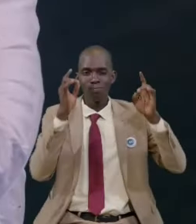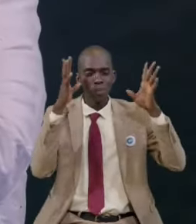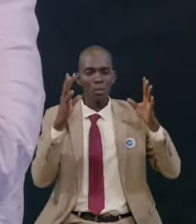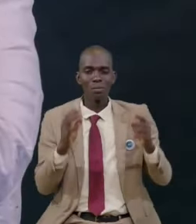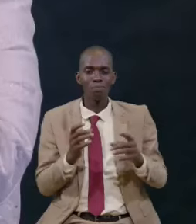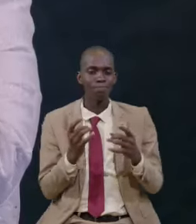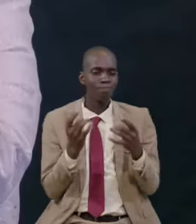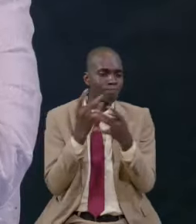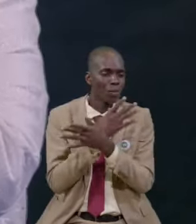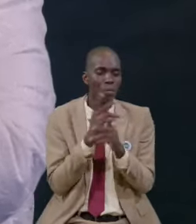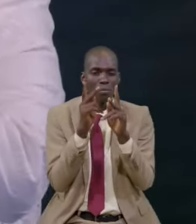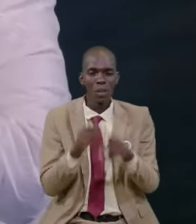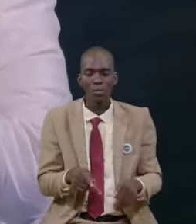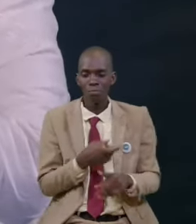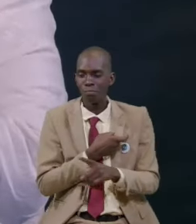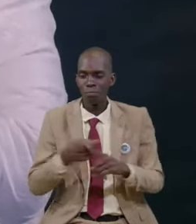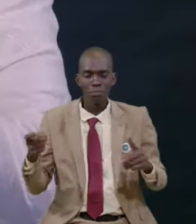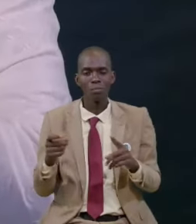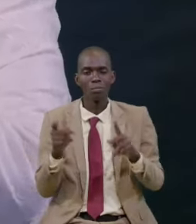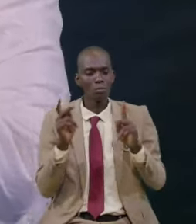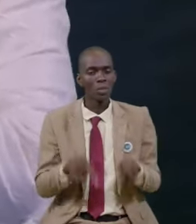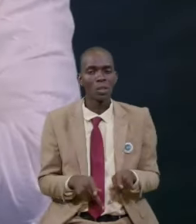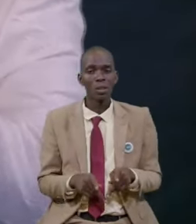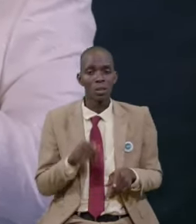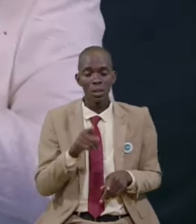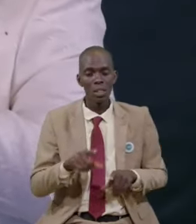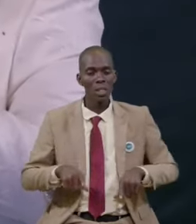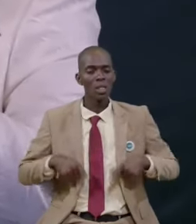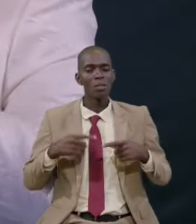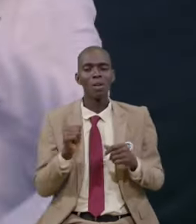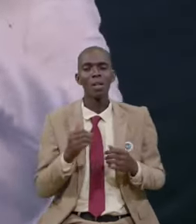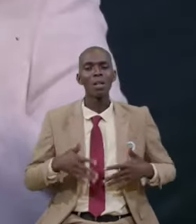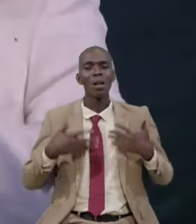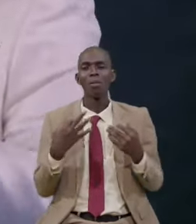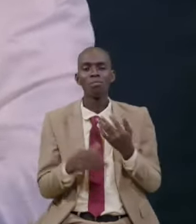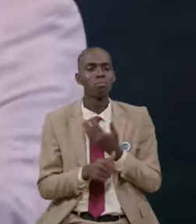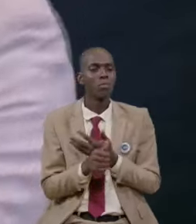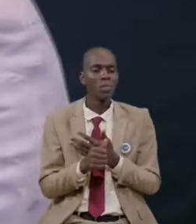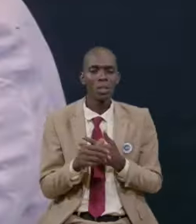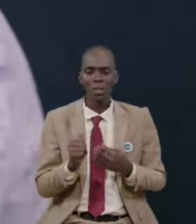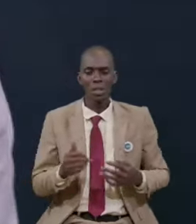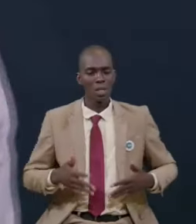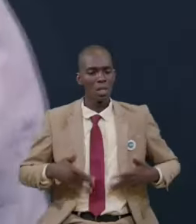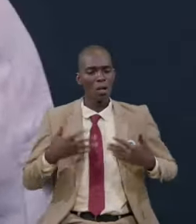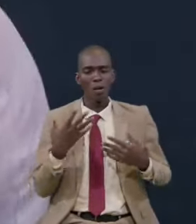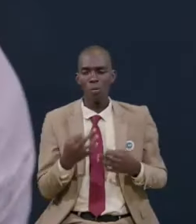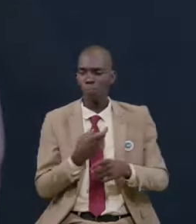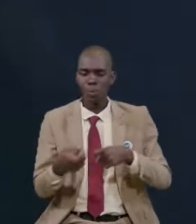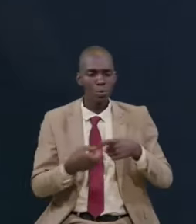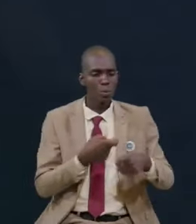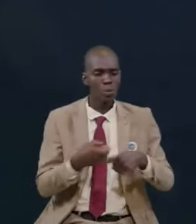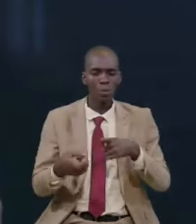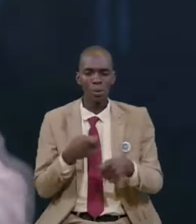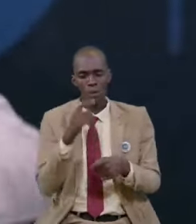of violence, a life of persecuting the believers, a life of going the